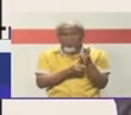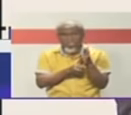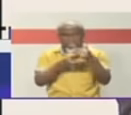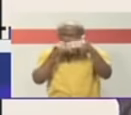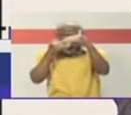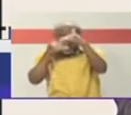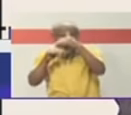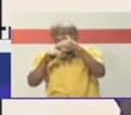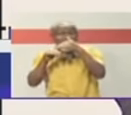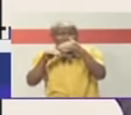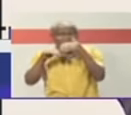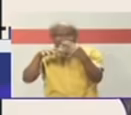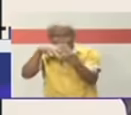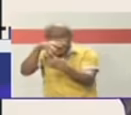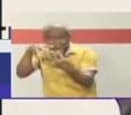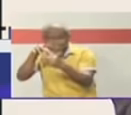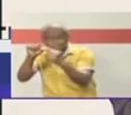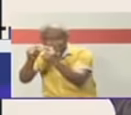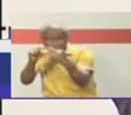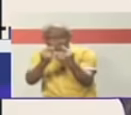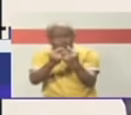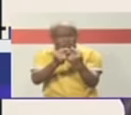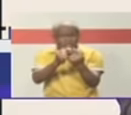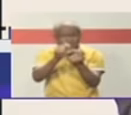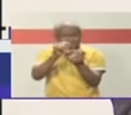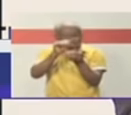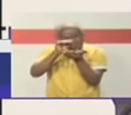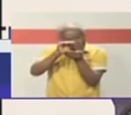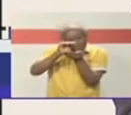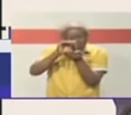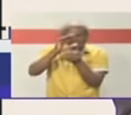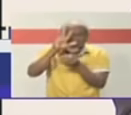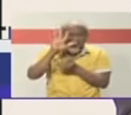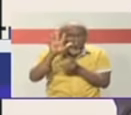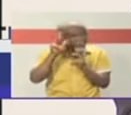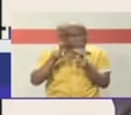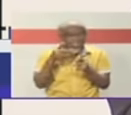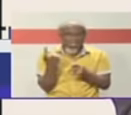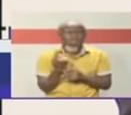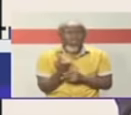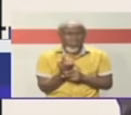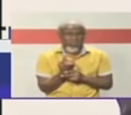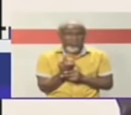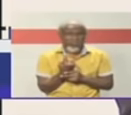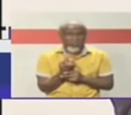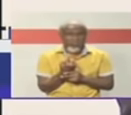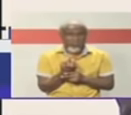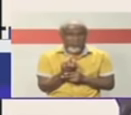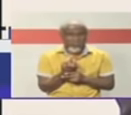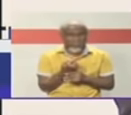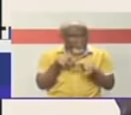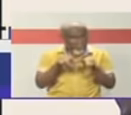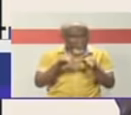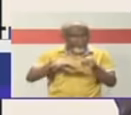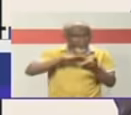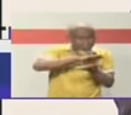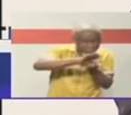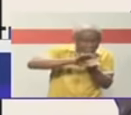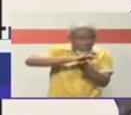Make sure that you are wearing your mask and keeping your social distance, and that you are sanitizing as regularly as you